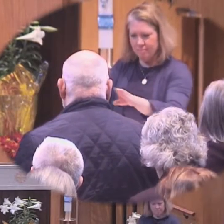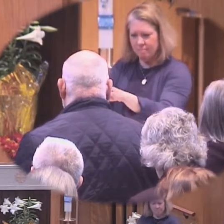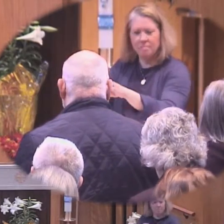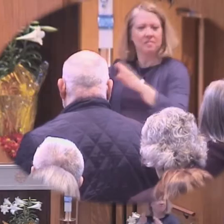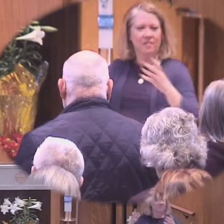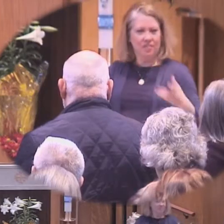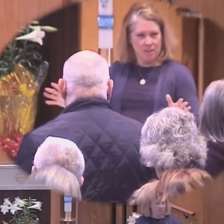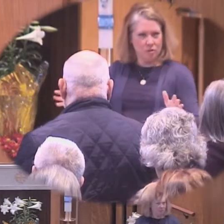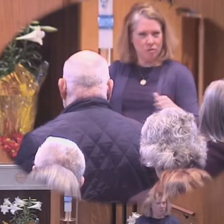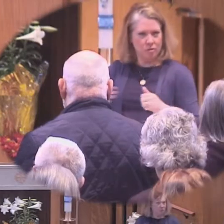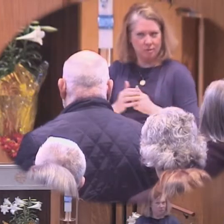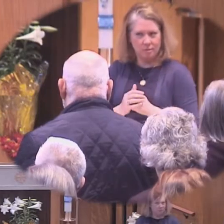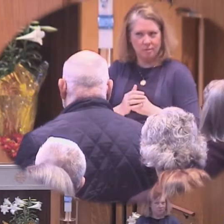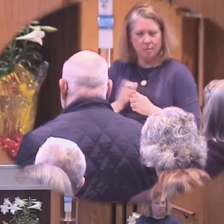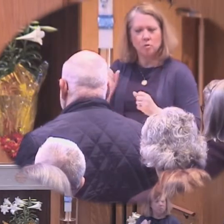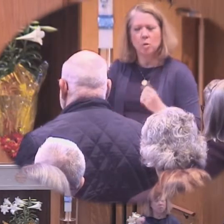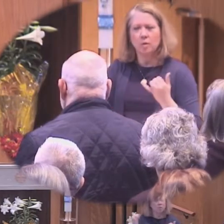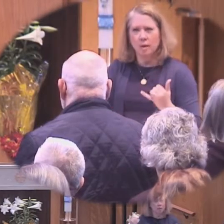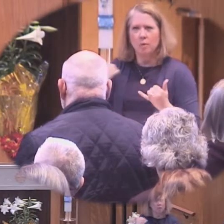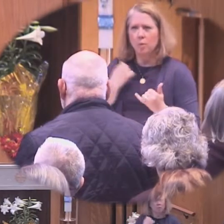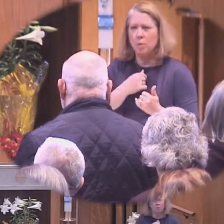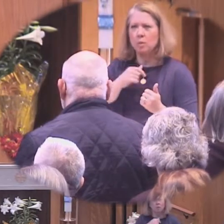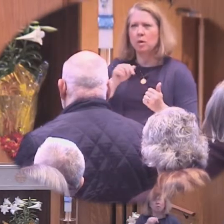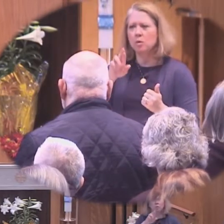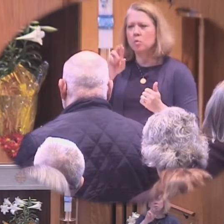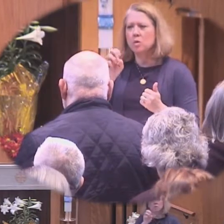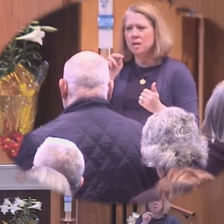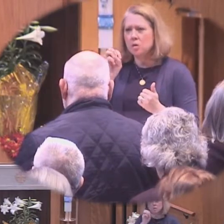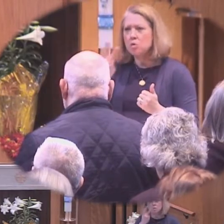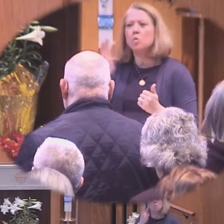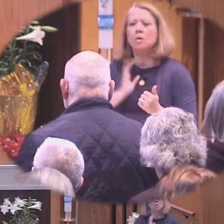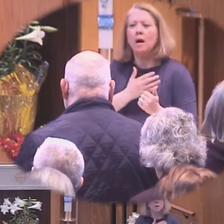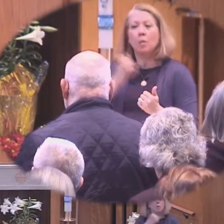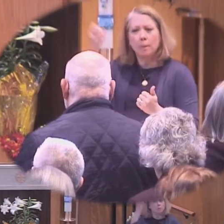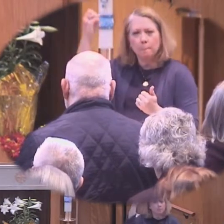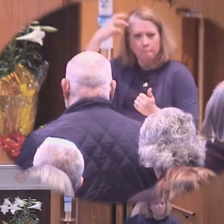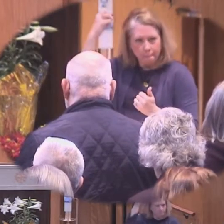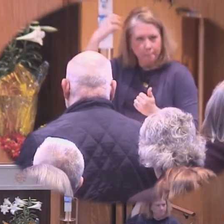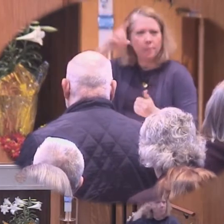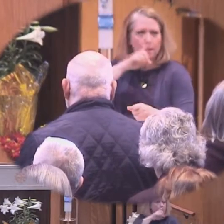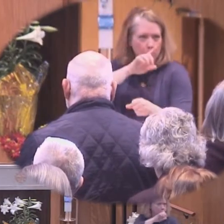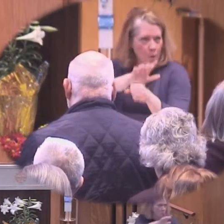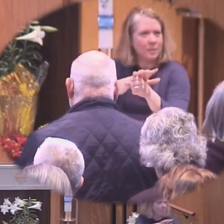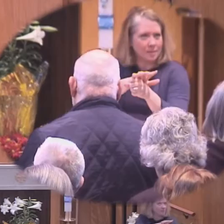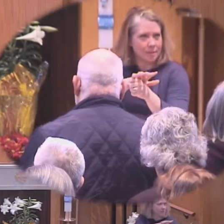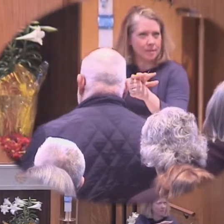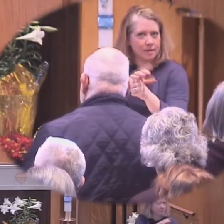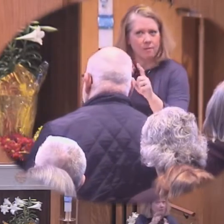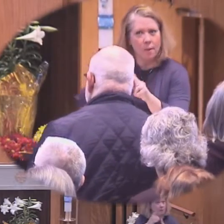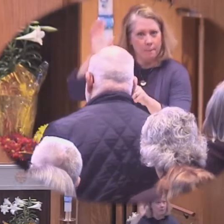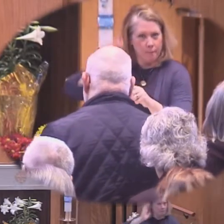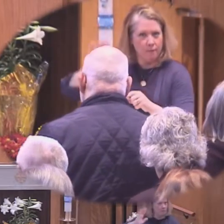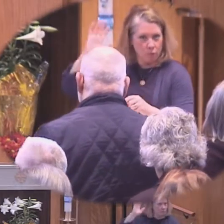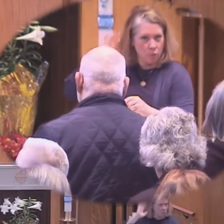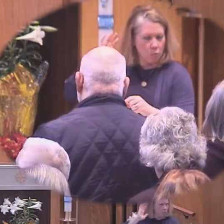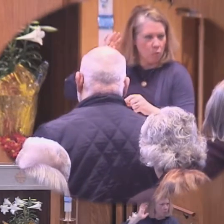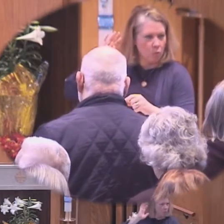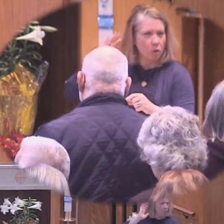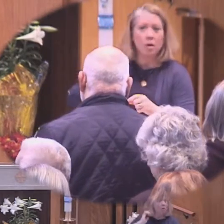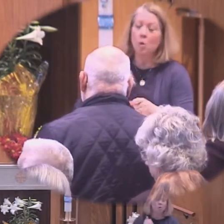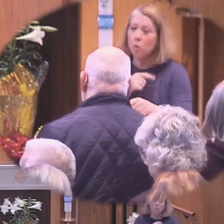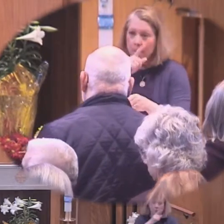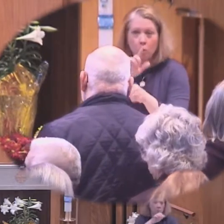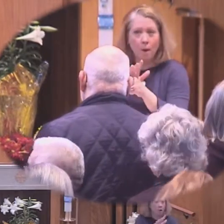us renew the promises of holy baptism by which we once renounced Satan and his works, and promised to serve